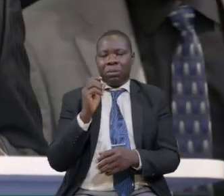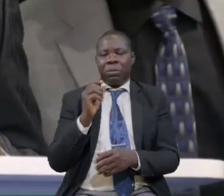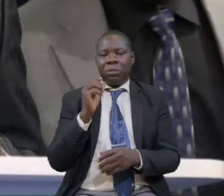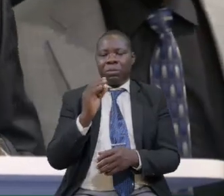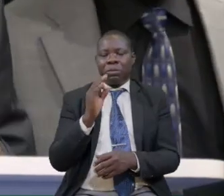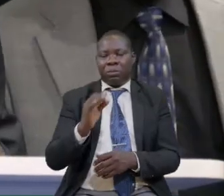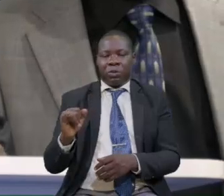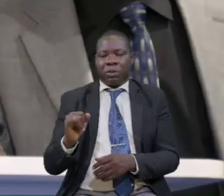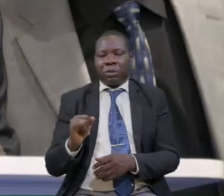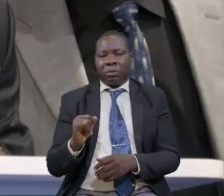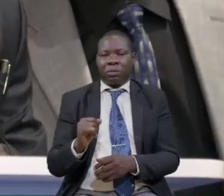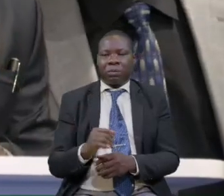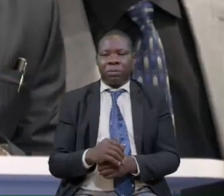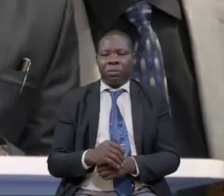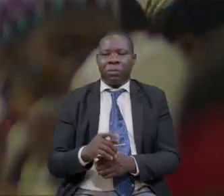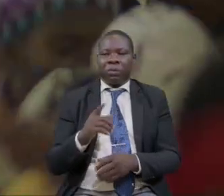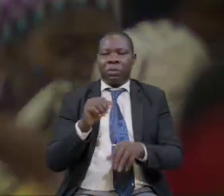You can also